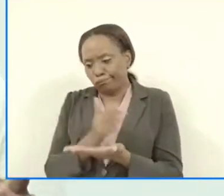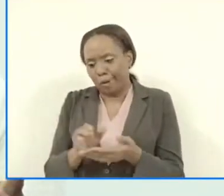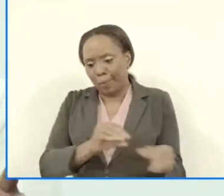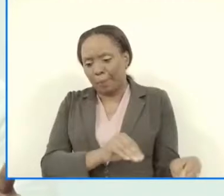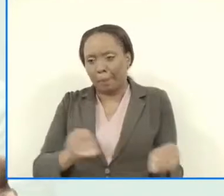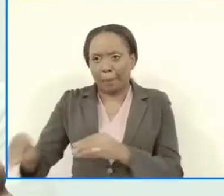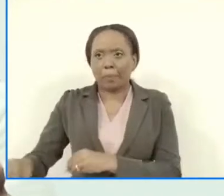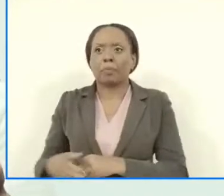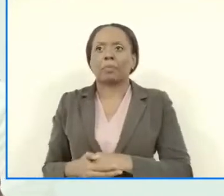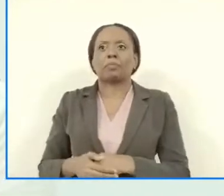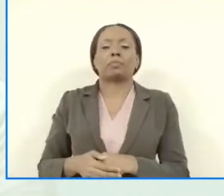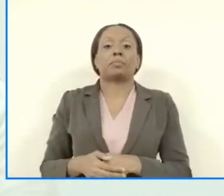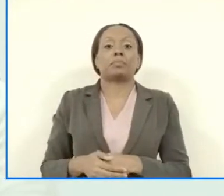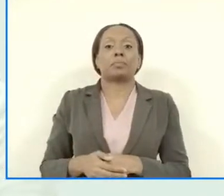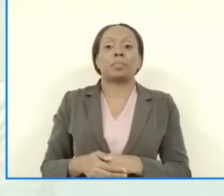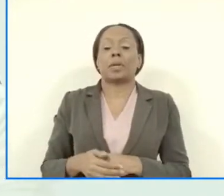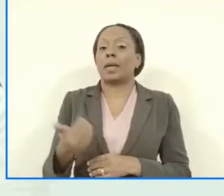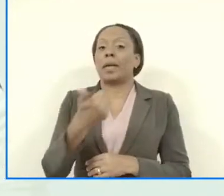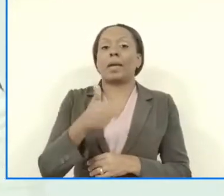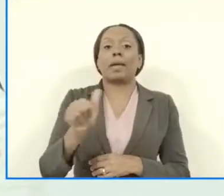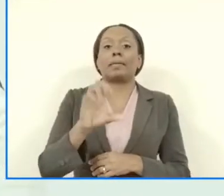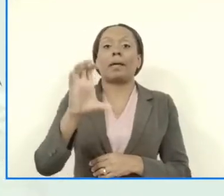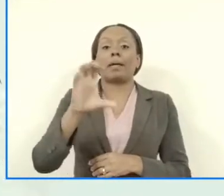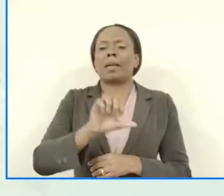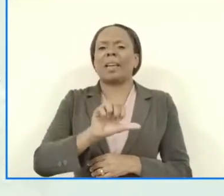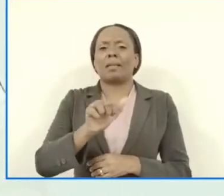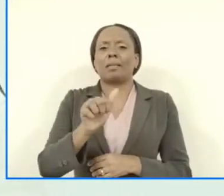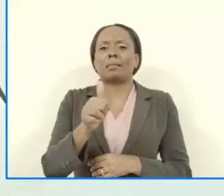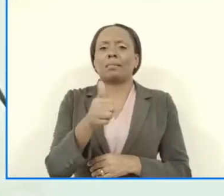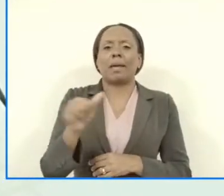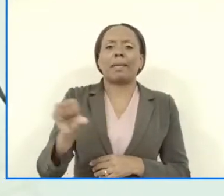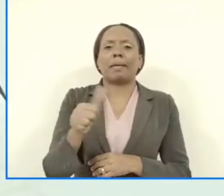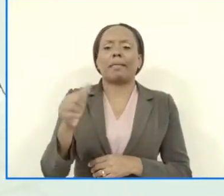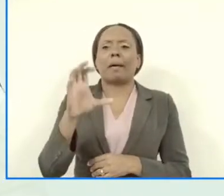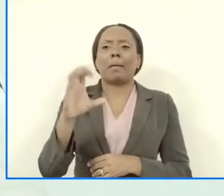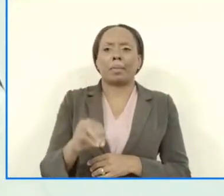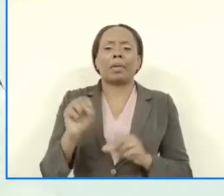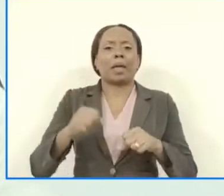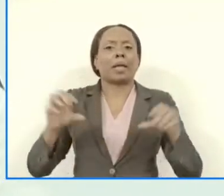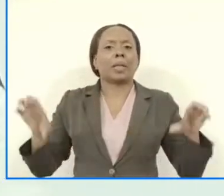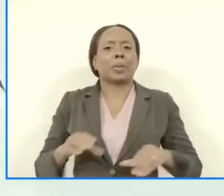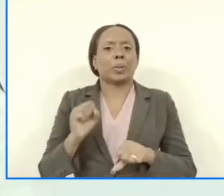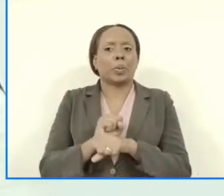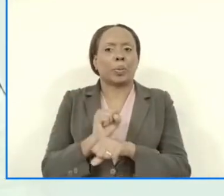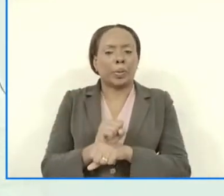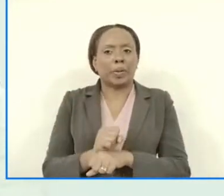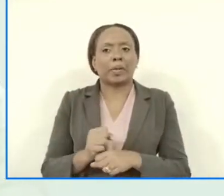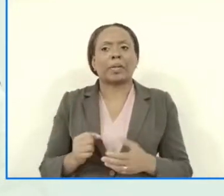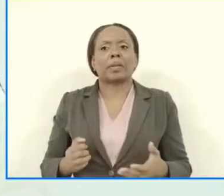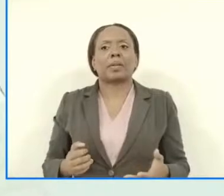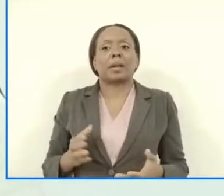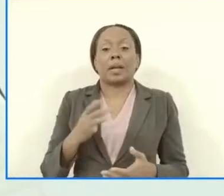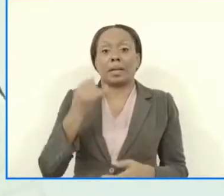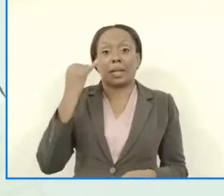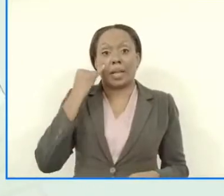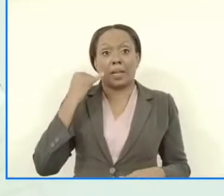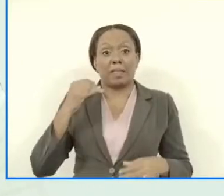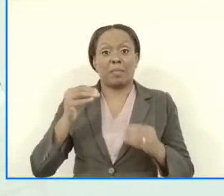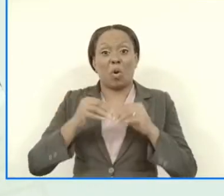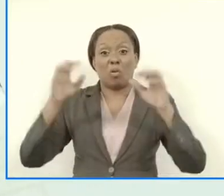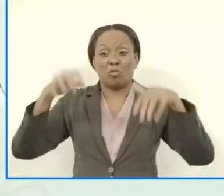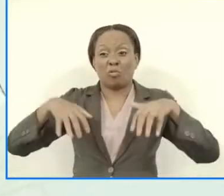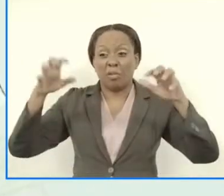the utility companies can carry out their work, and also, if we get further rain, that the debris would not go into the